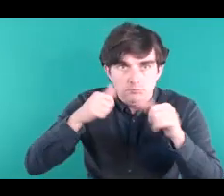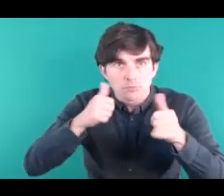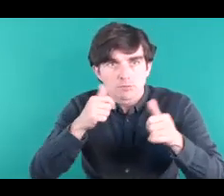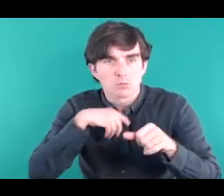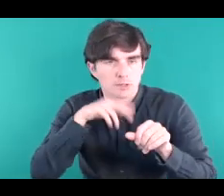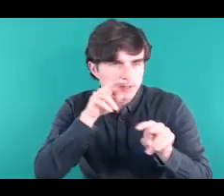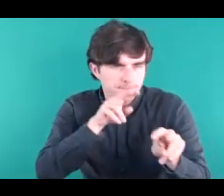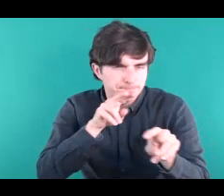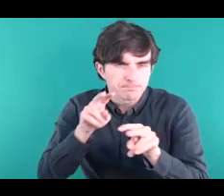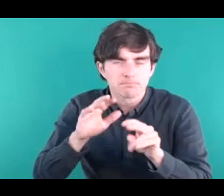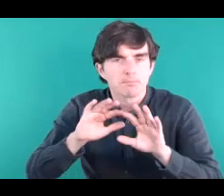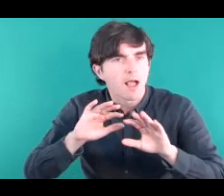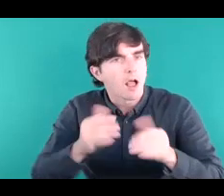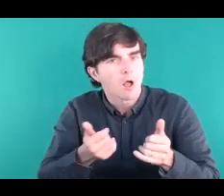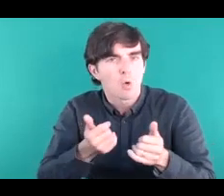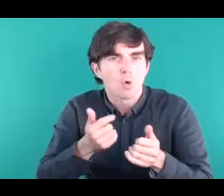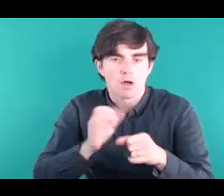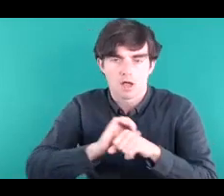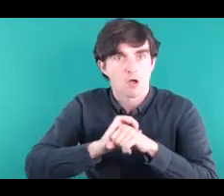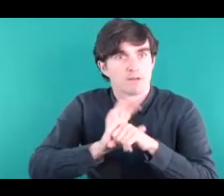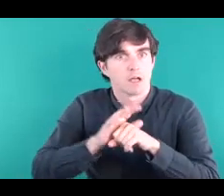or becoming barrier for